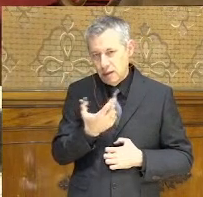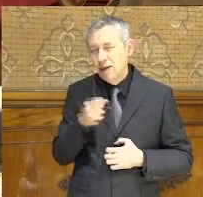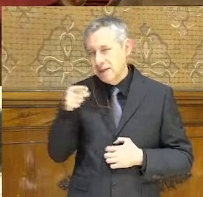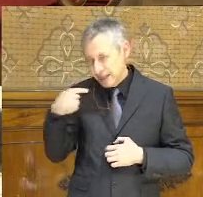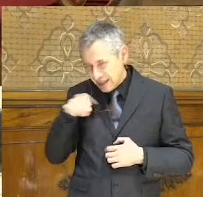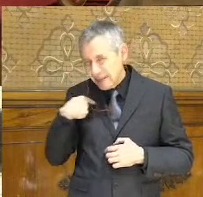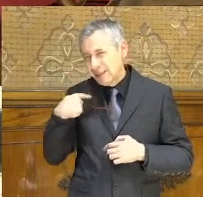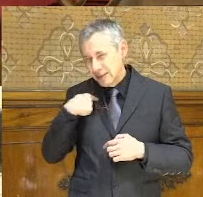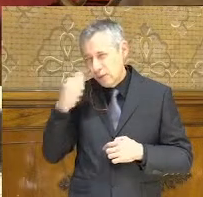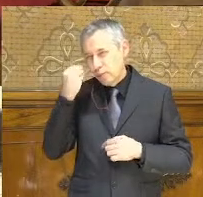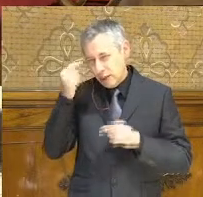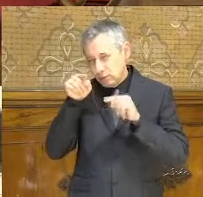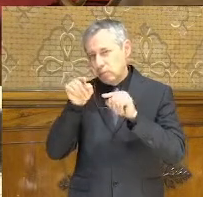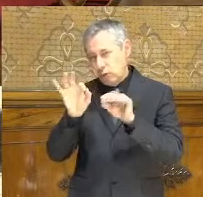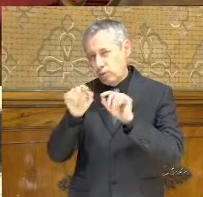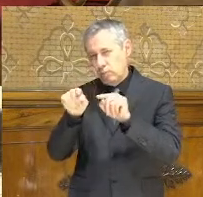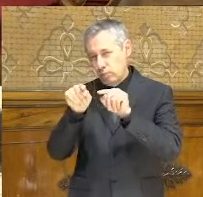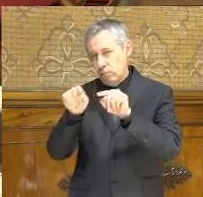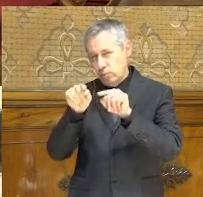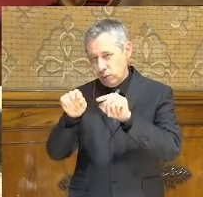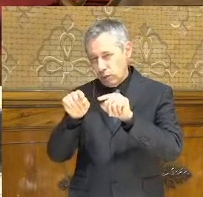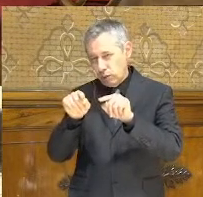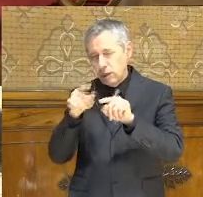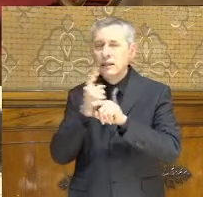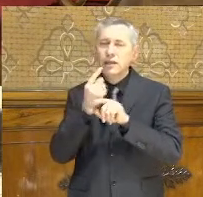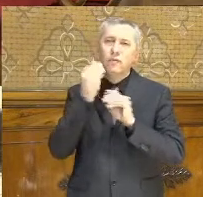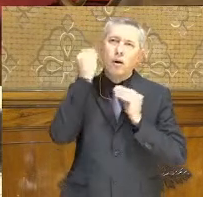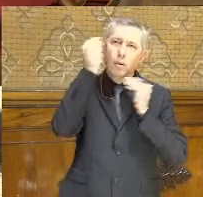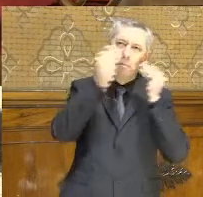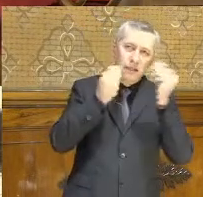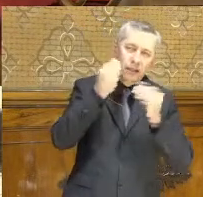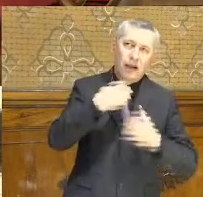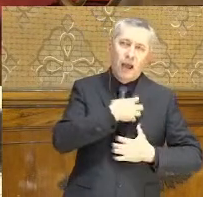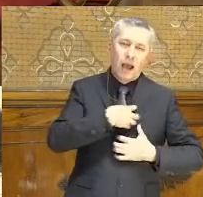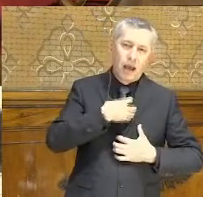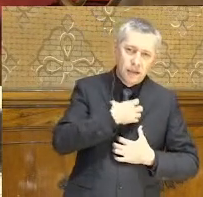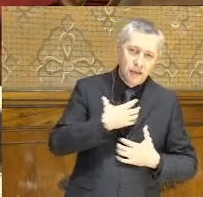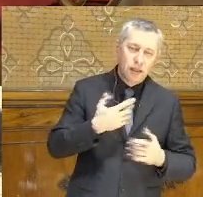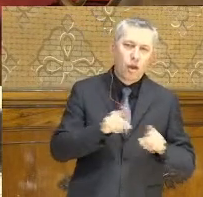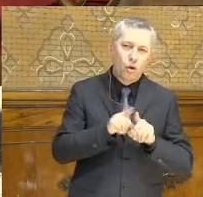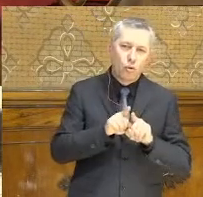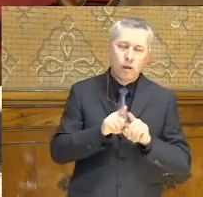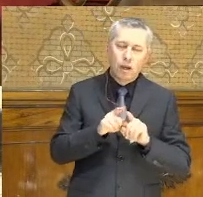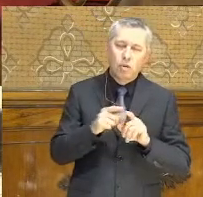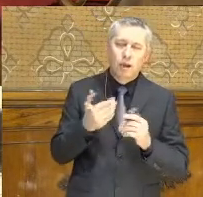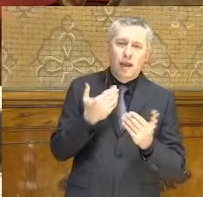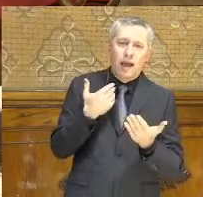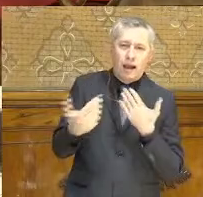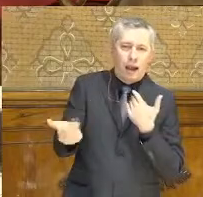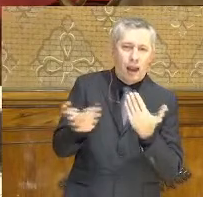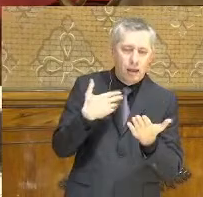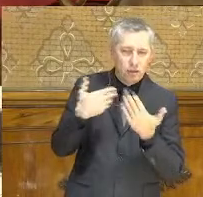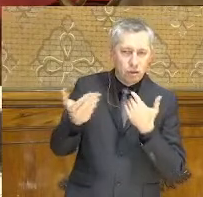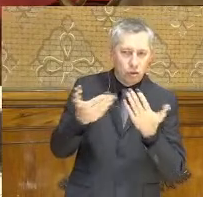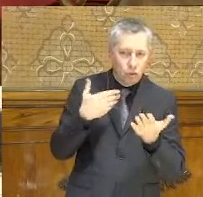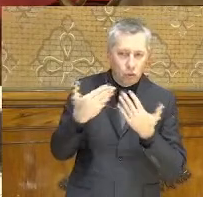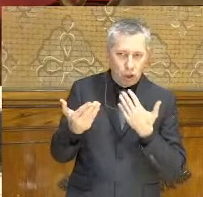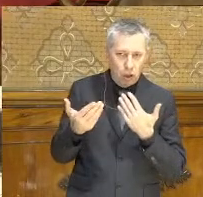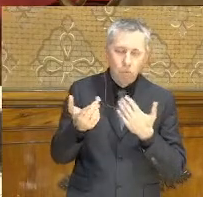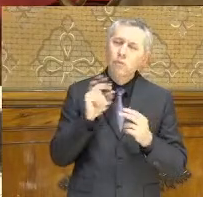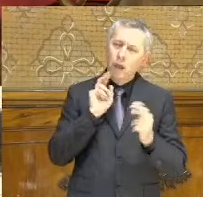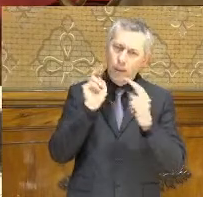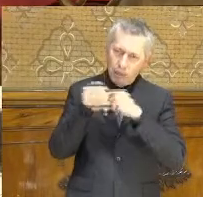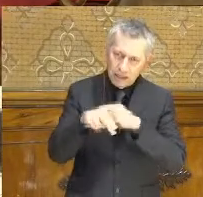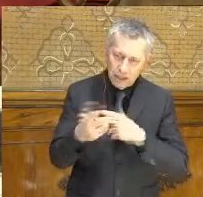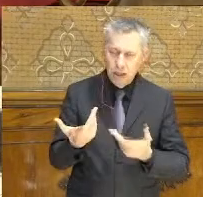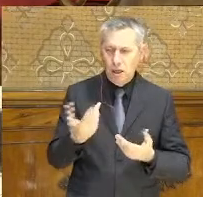that to be able to think about the anxiety as a relation, not only empathy or